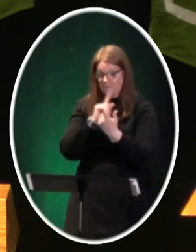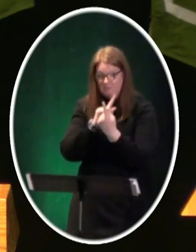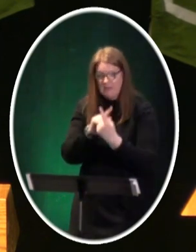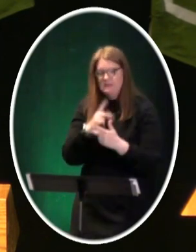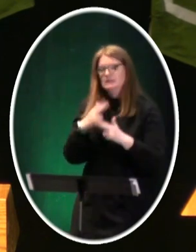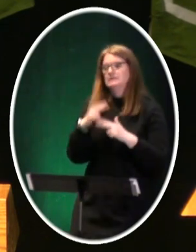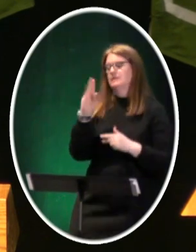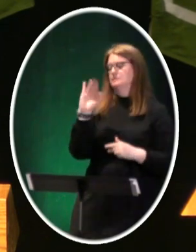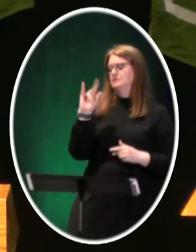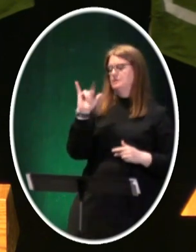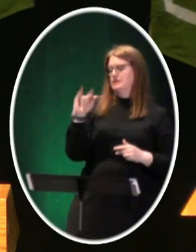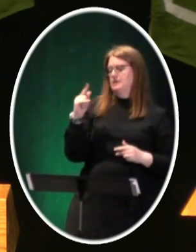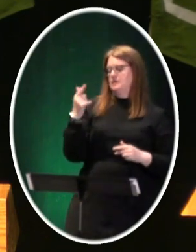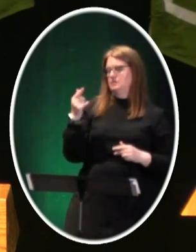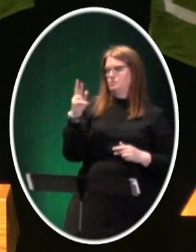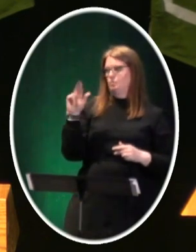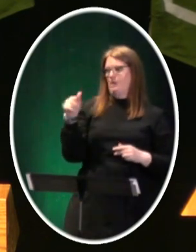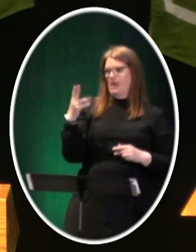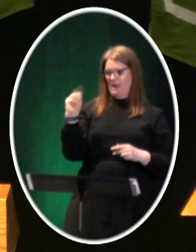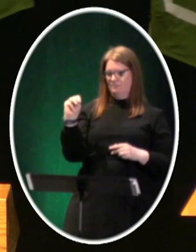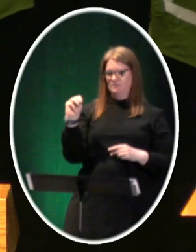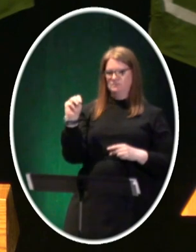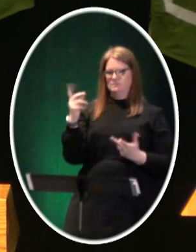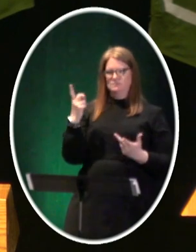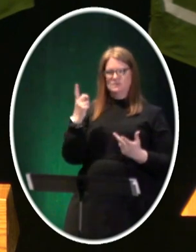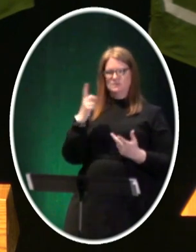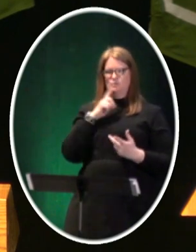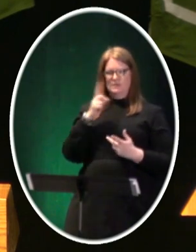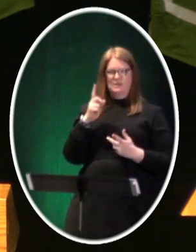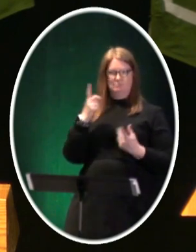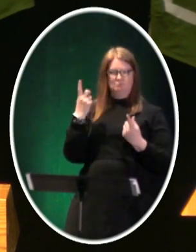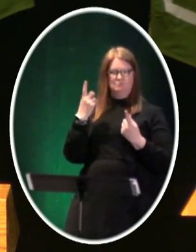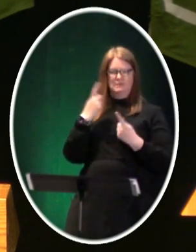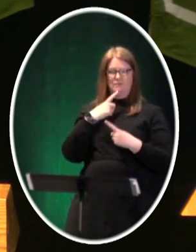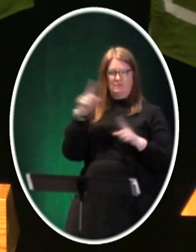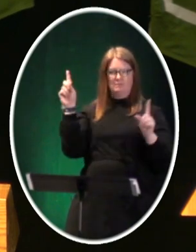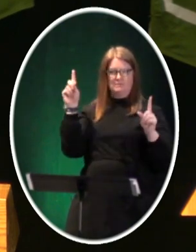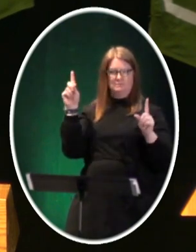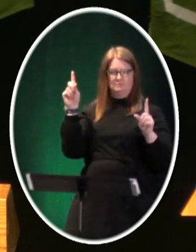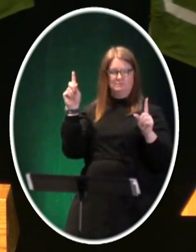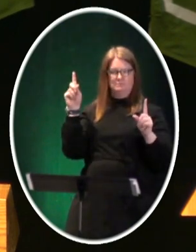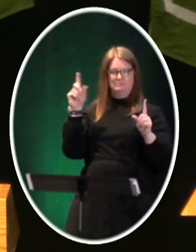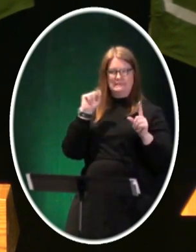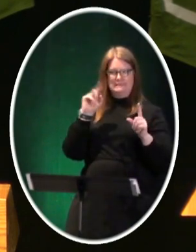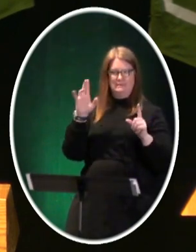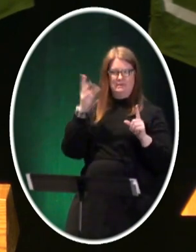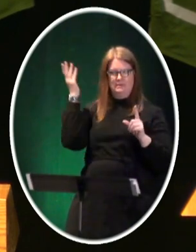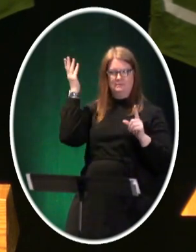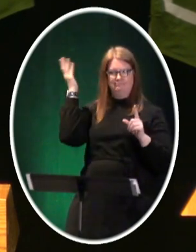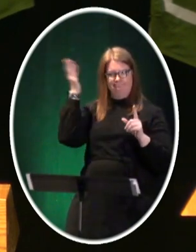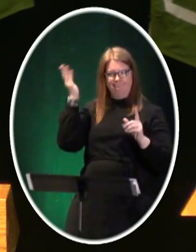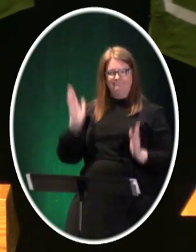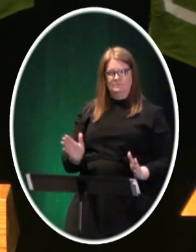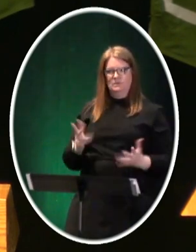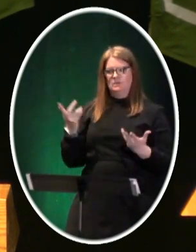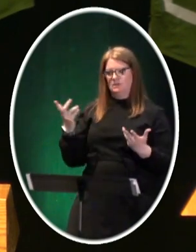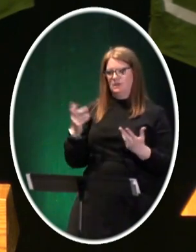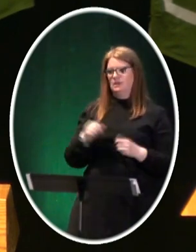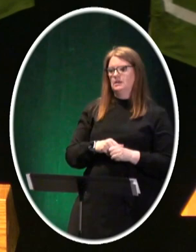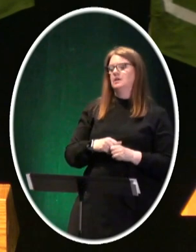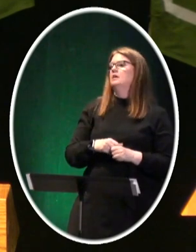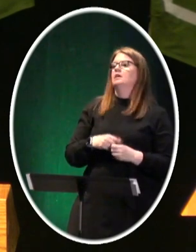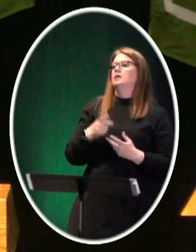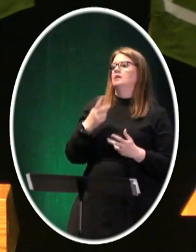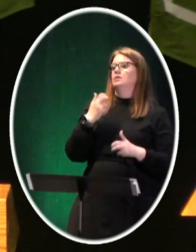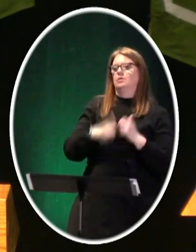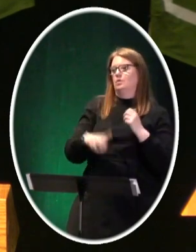arguably America's greatest evangelist. During COVID-19, It was a challenging time to be an elected official, I can tell you that. You